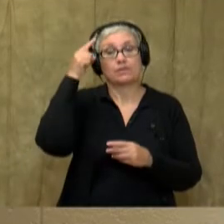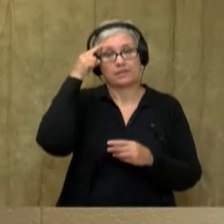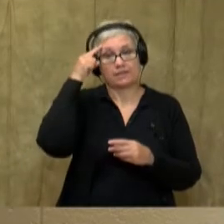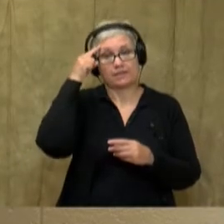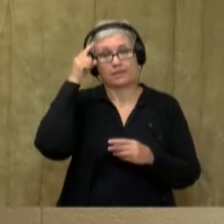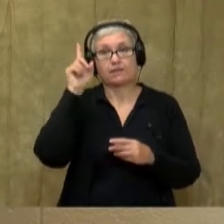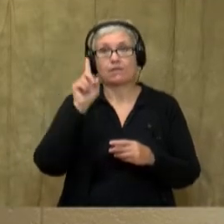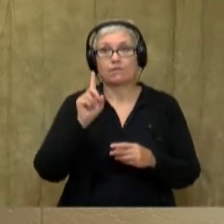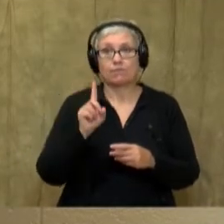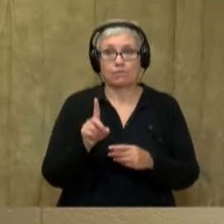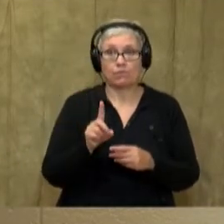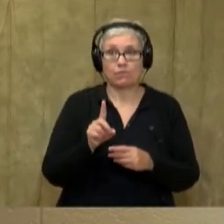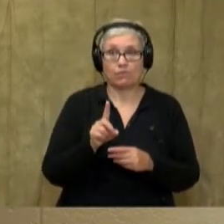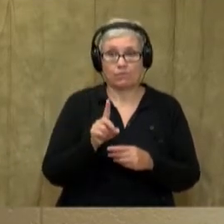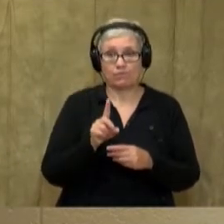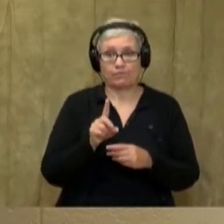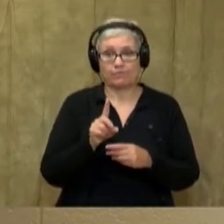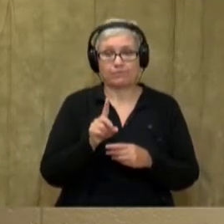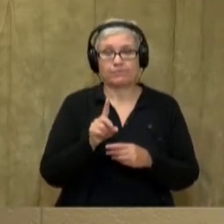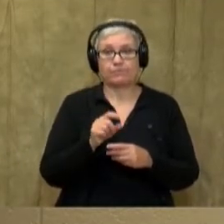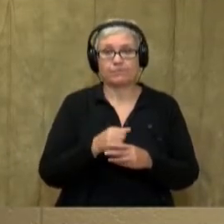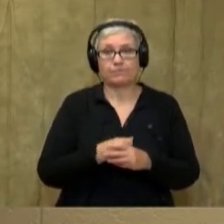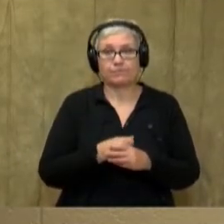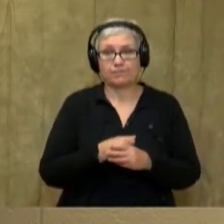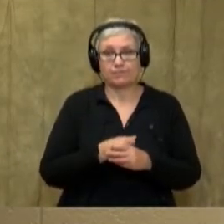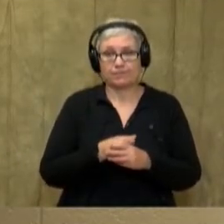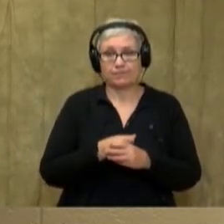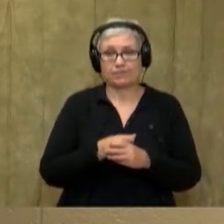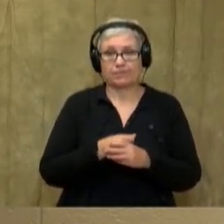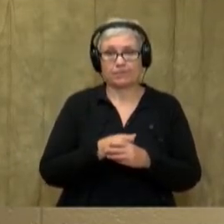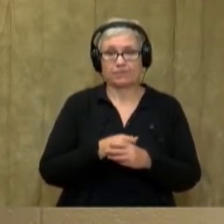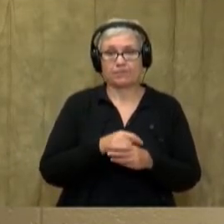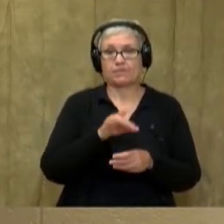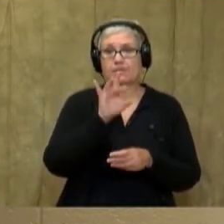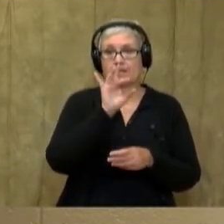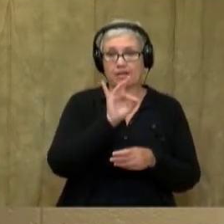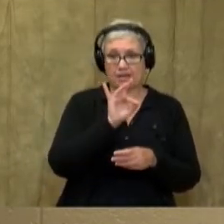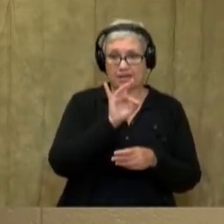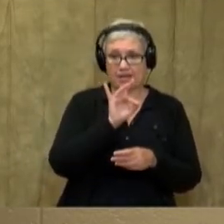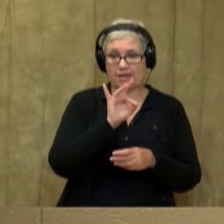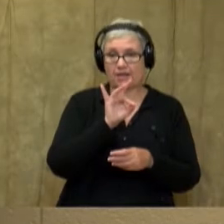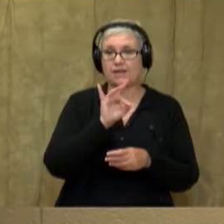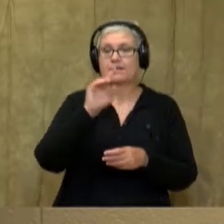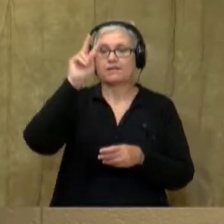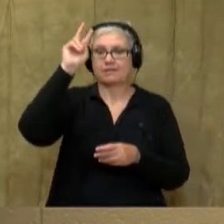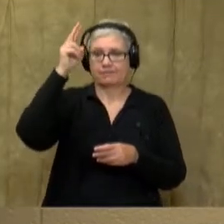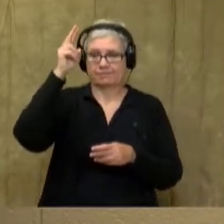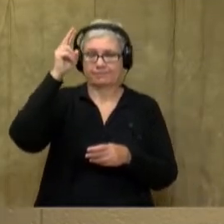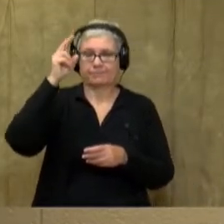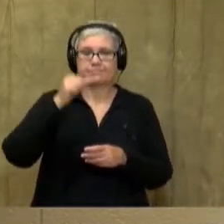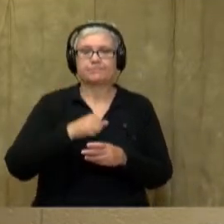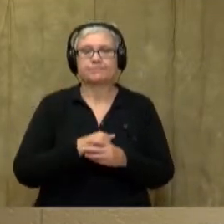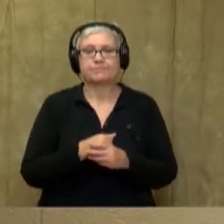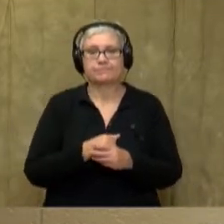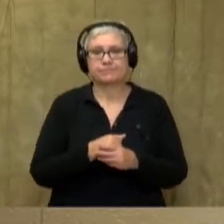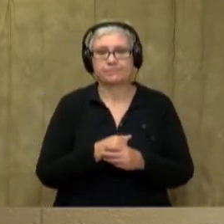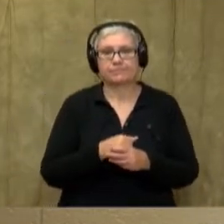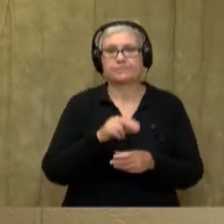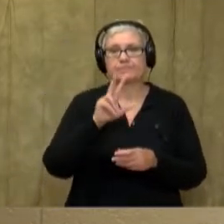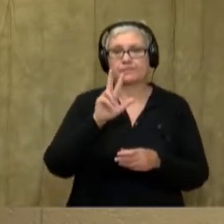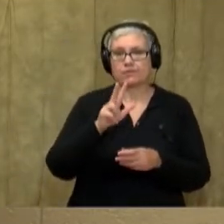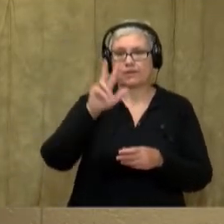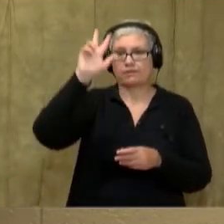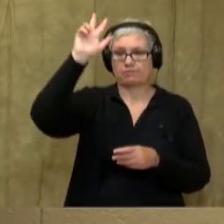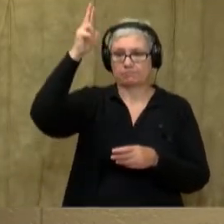1 as being equal to 1 to the 3rd power. This 8 as 2 to the 3rd power. This 27 as 3 to the 3rd